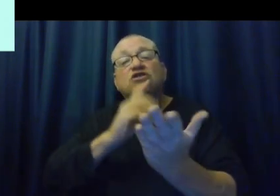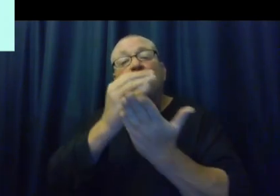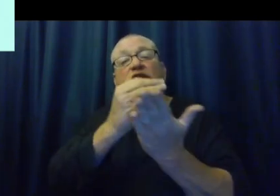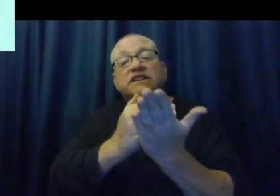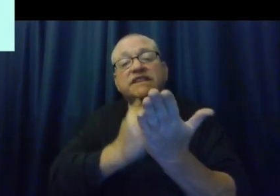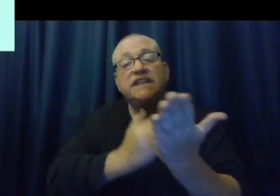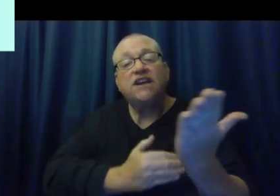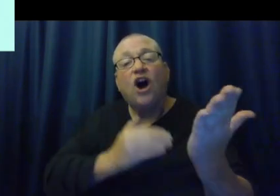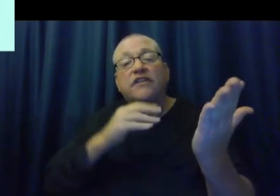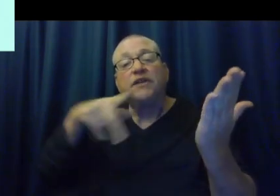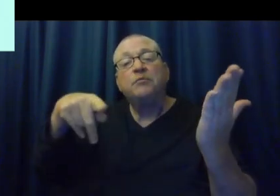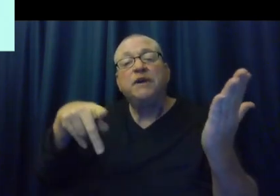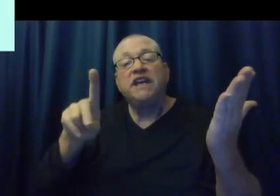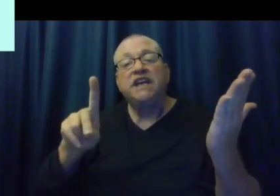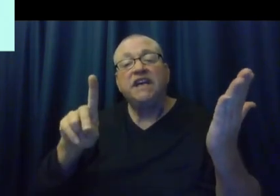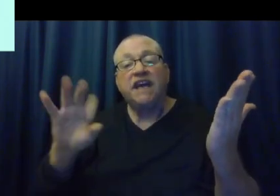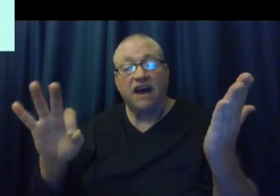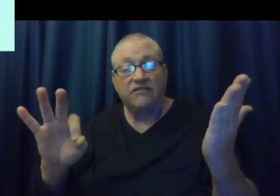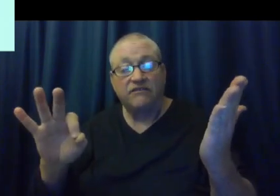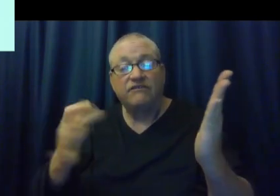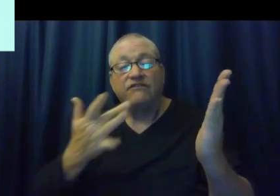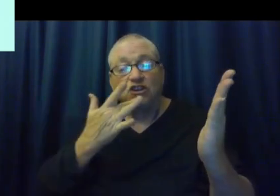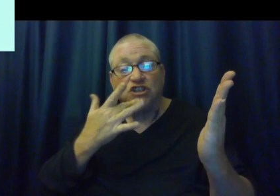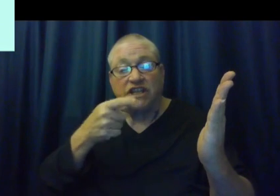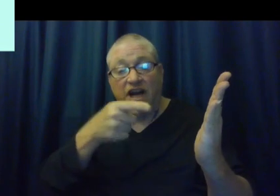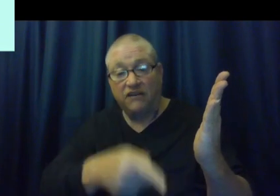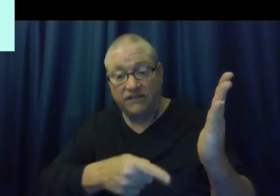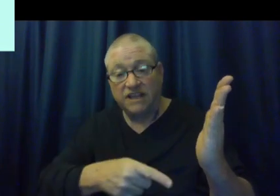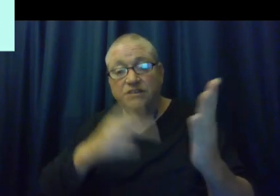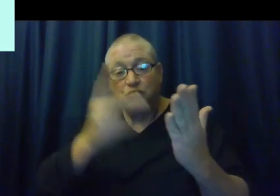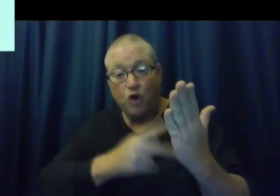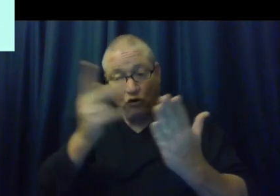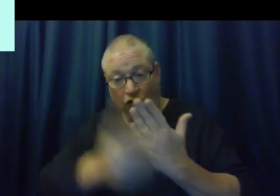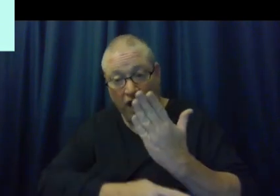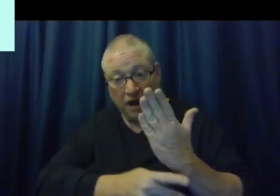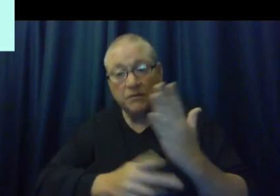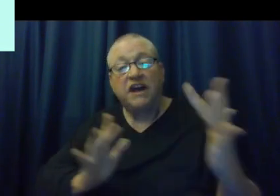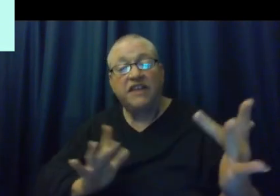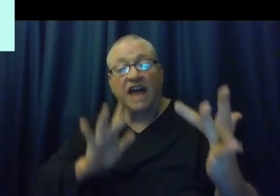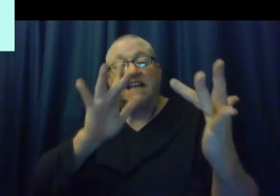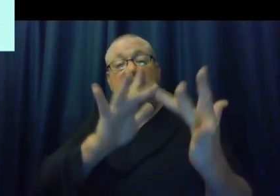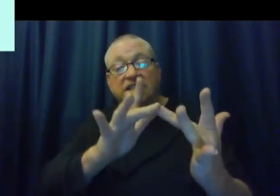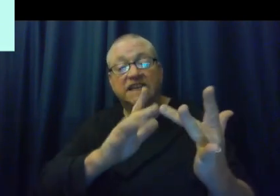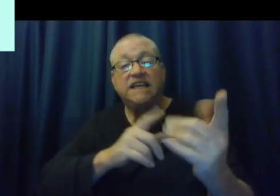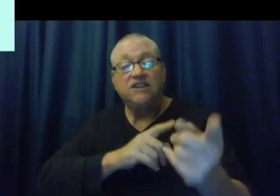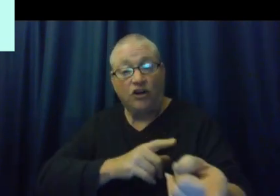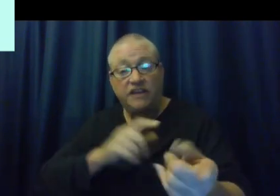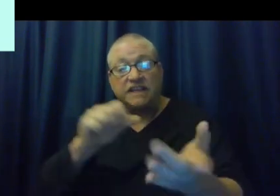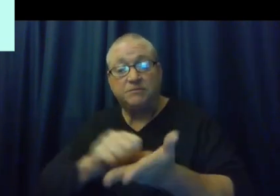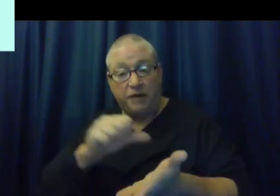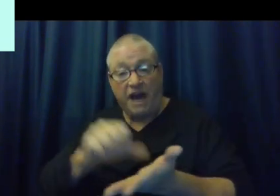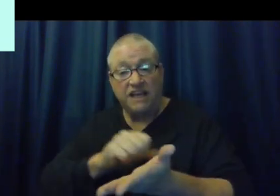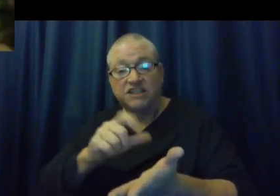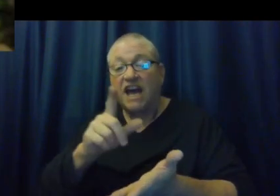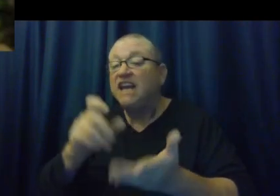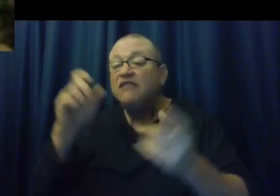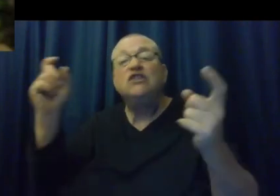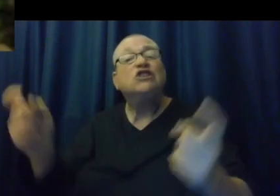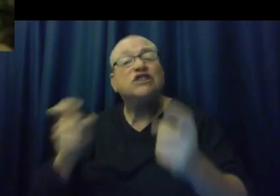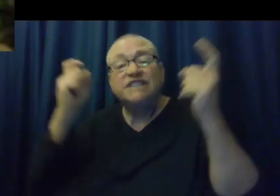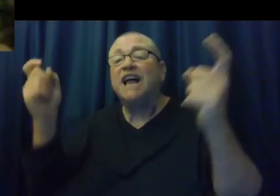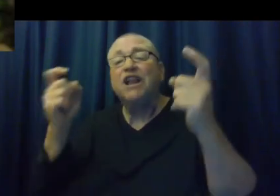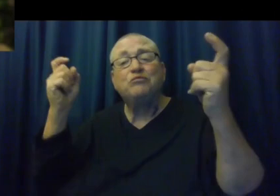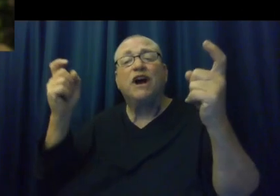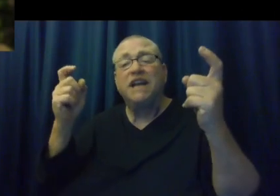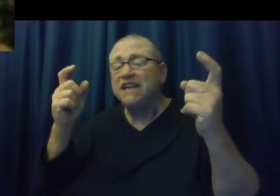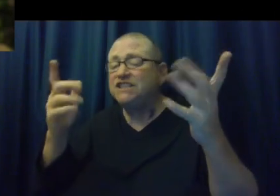PDF version of the event program that is linked on this page. And if you are celebrating a milestone, just